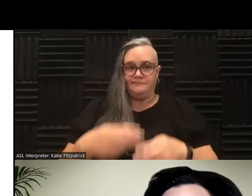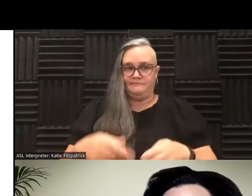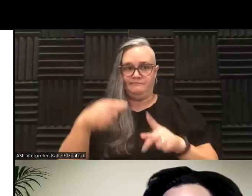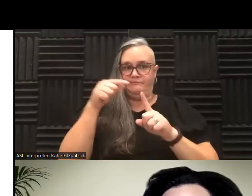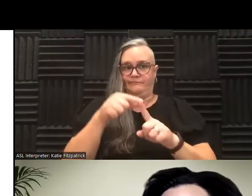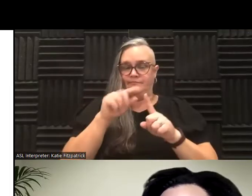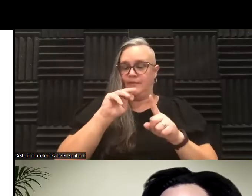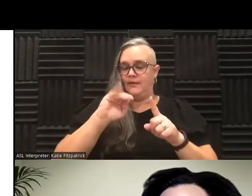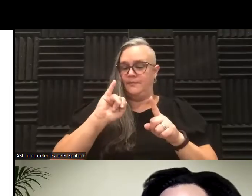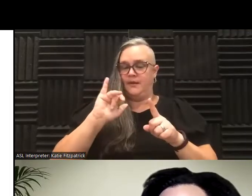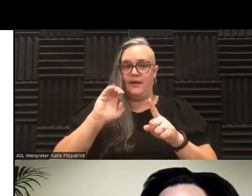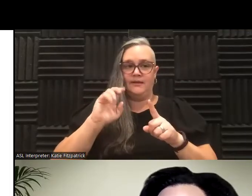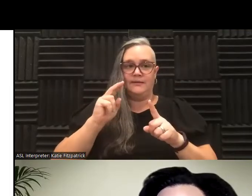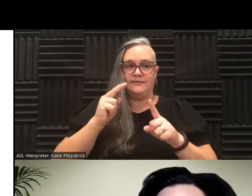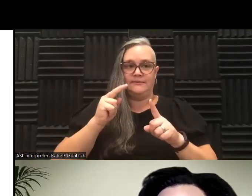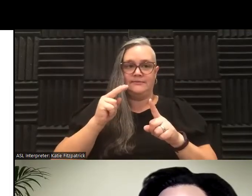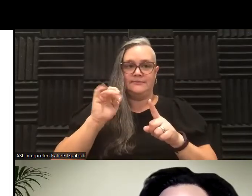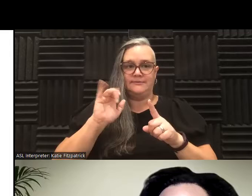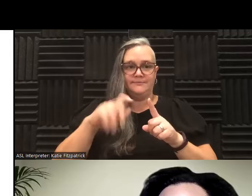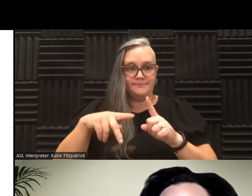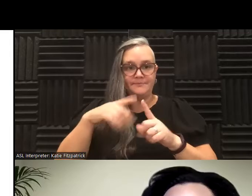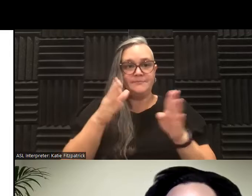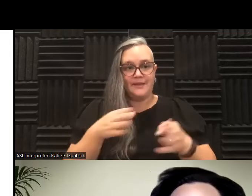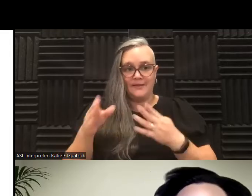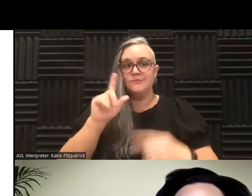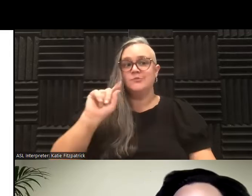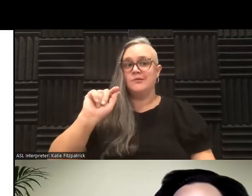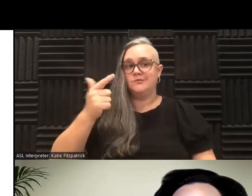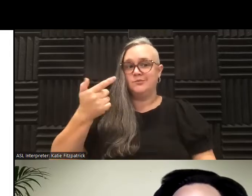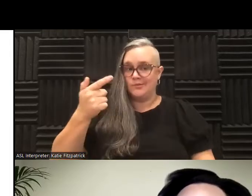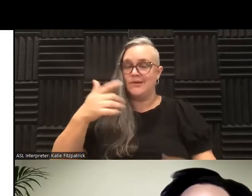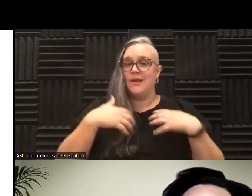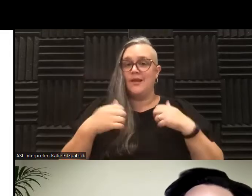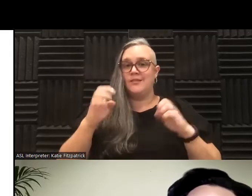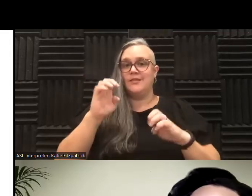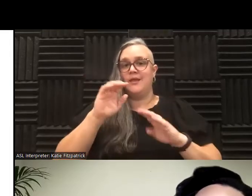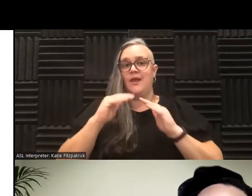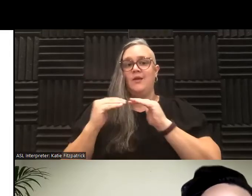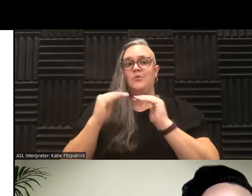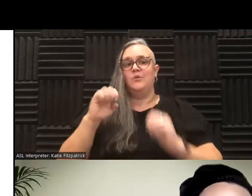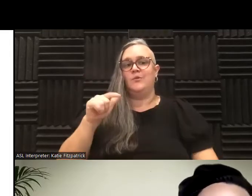their 2021 Health Equity Report, focused on moving health equity forward.